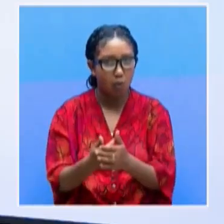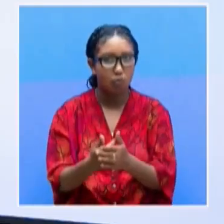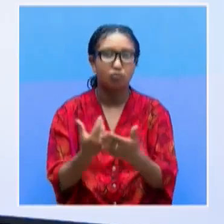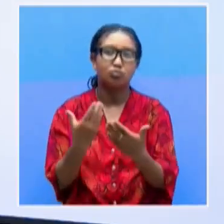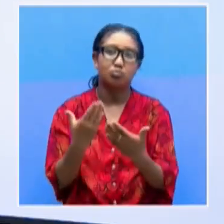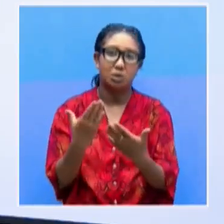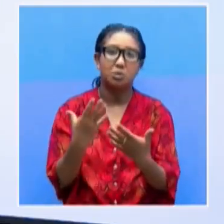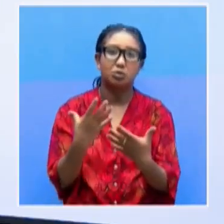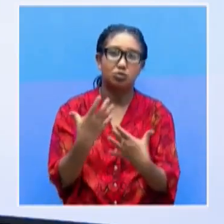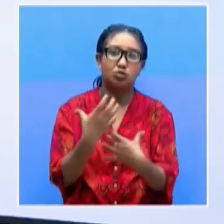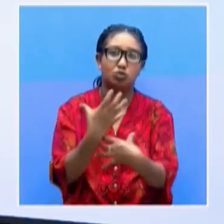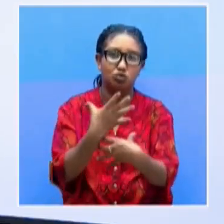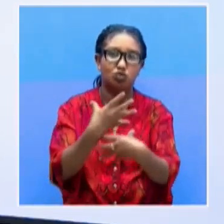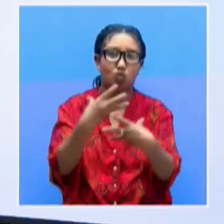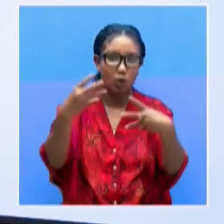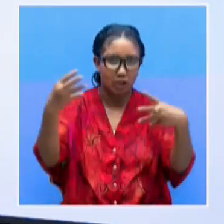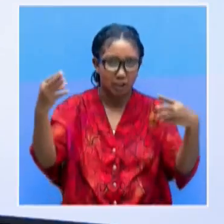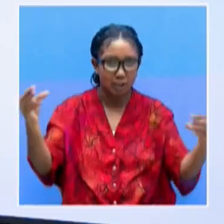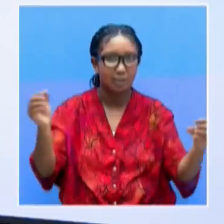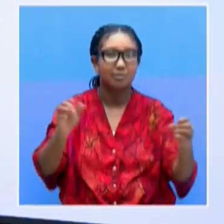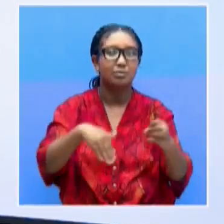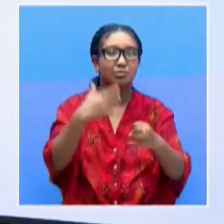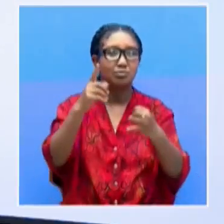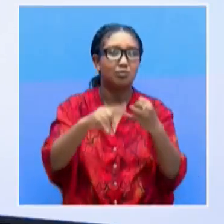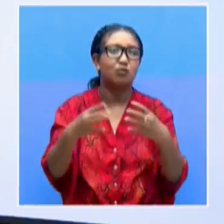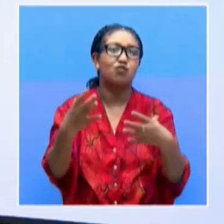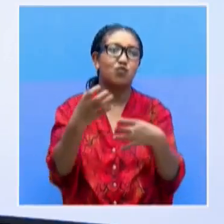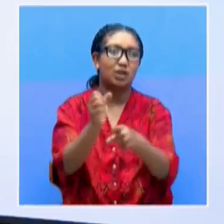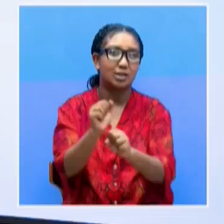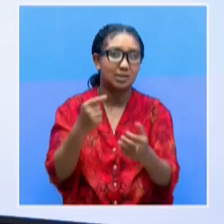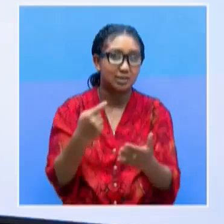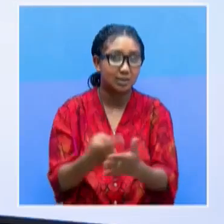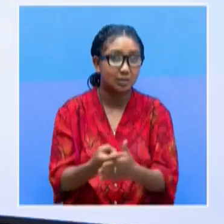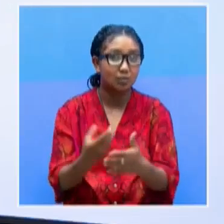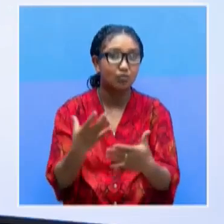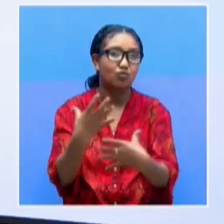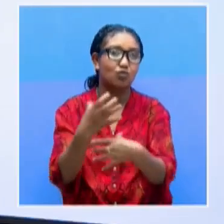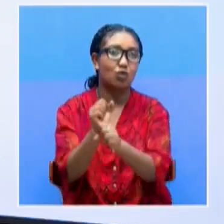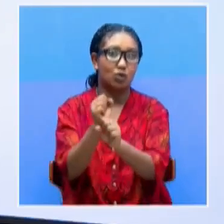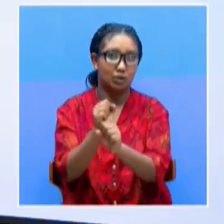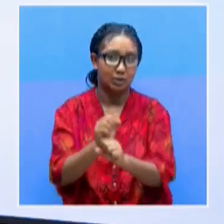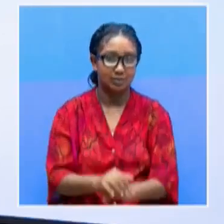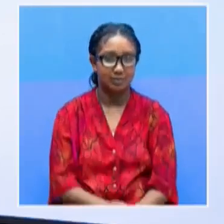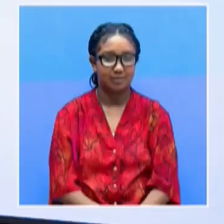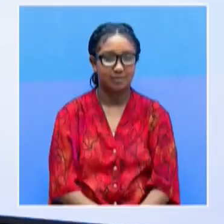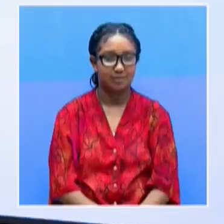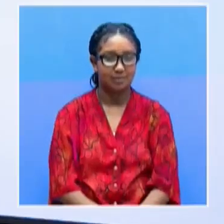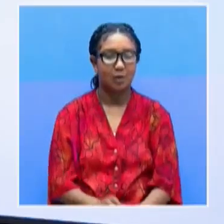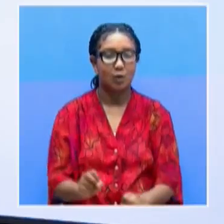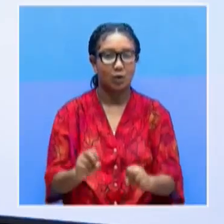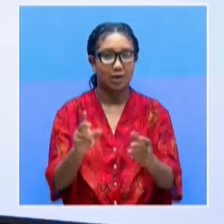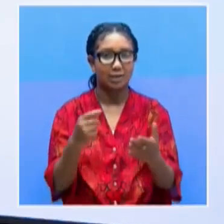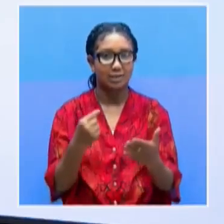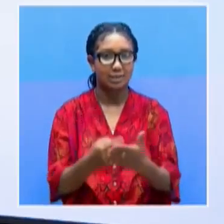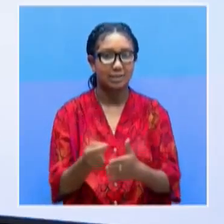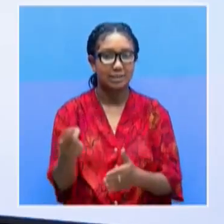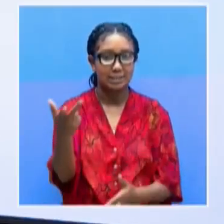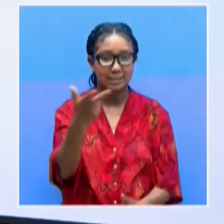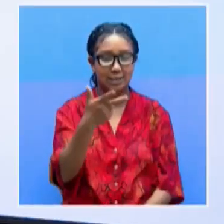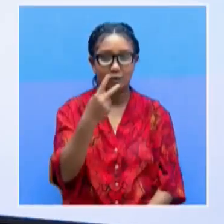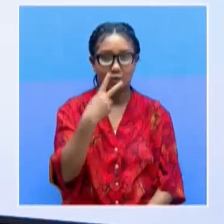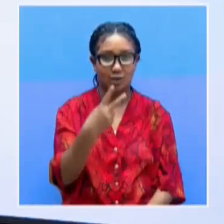solution and finalize it. This time it is what? The conclusion. All right? Okay, these three,